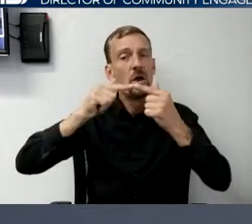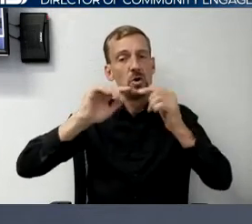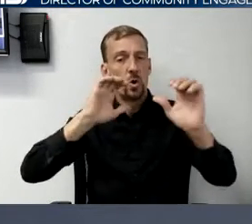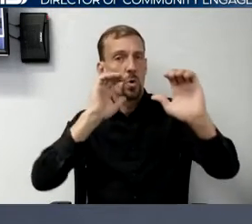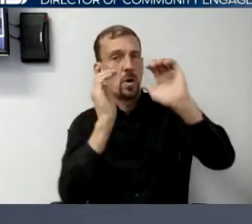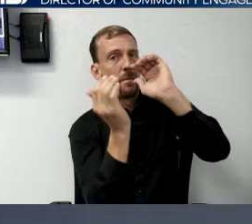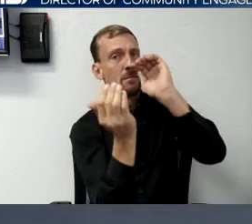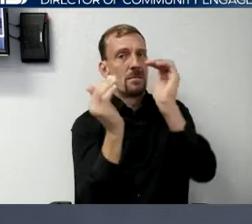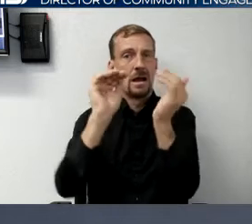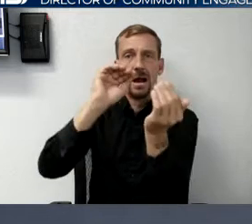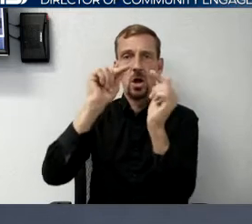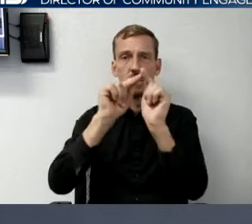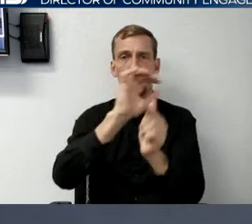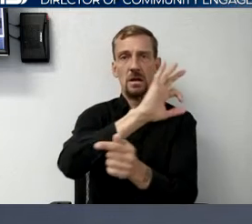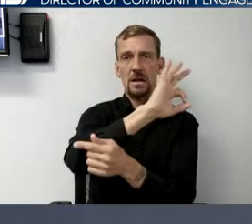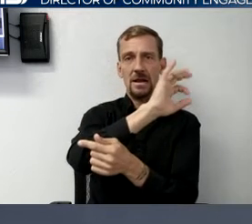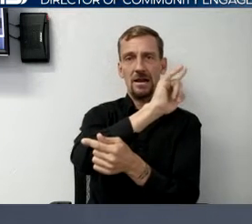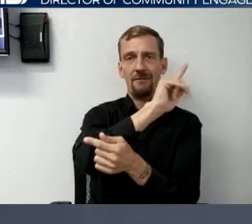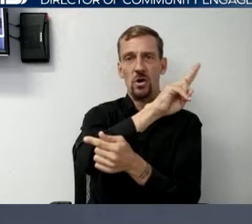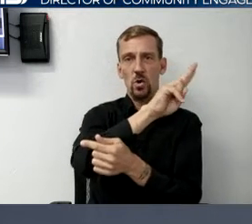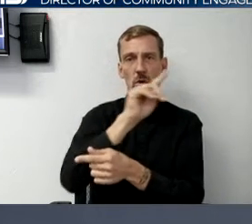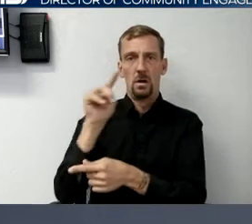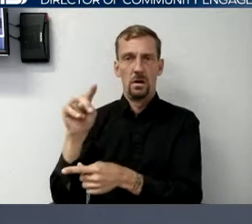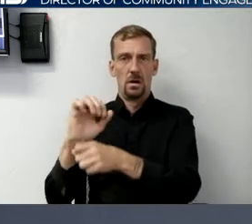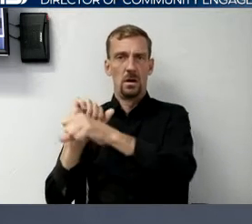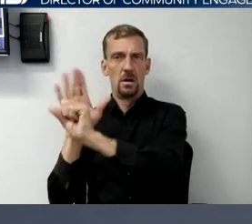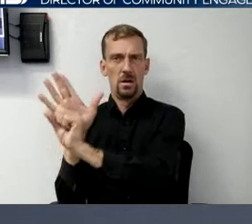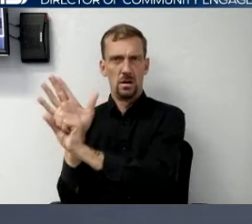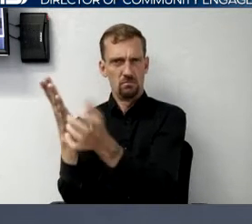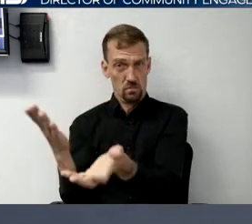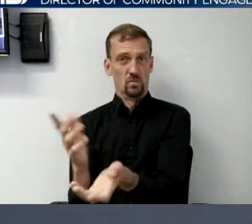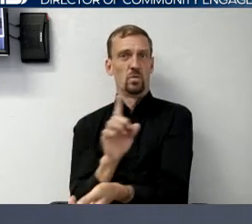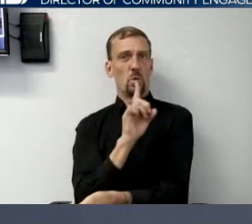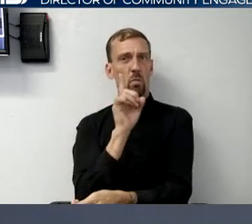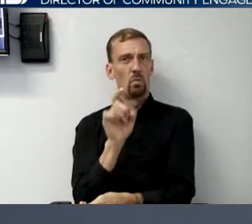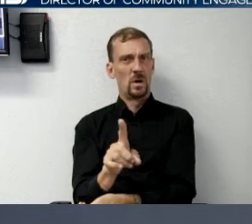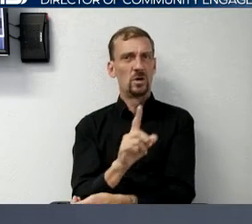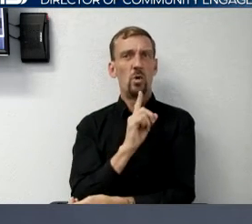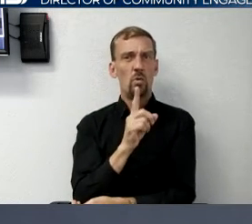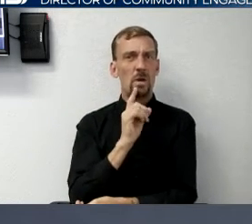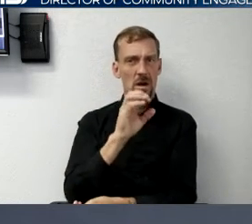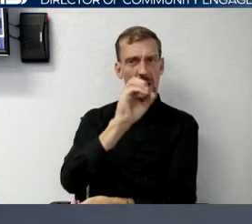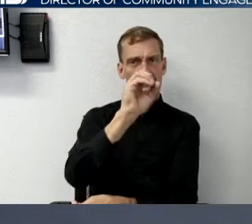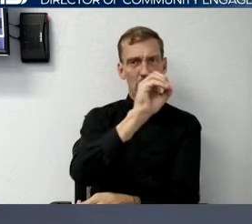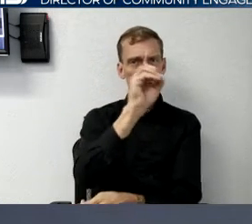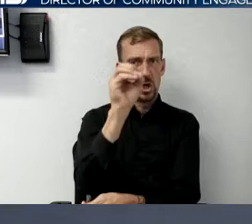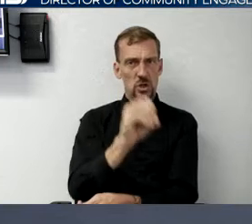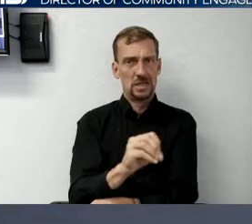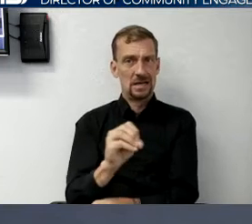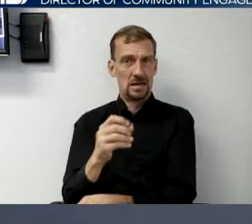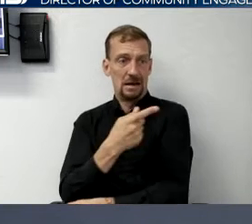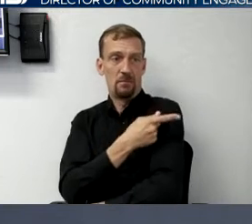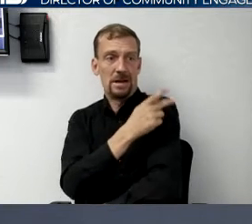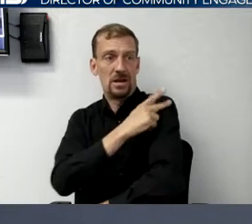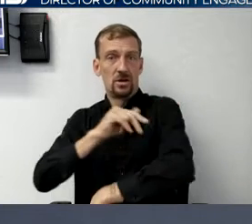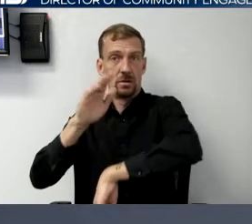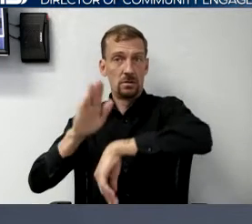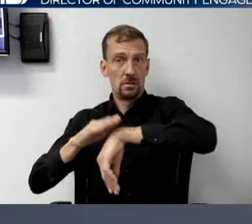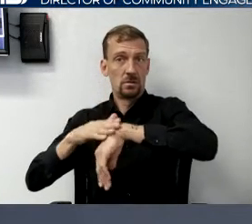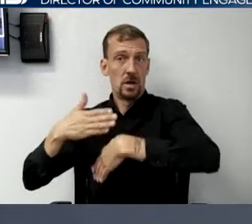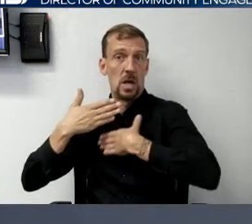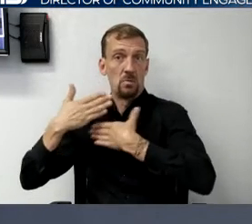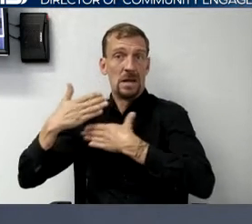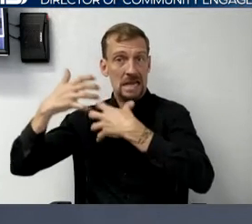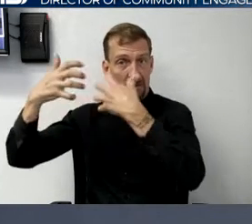the flu. So a question that came in this week is the percentage of COVID patients on